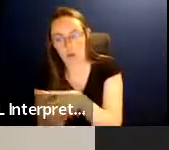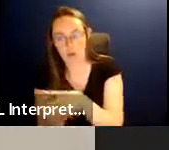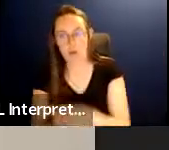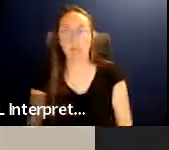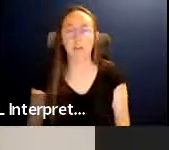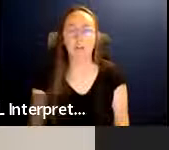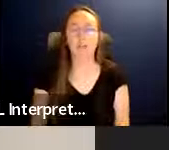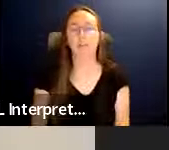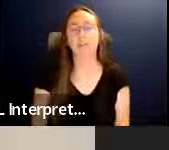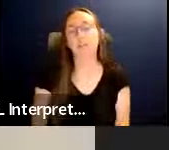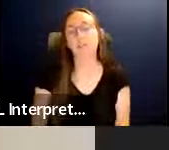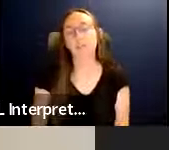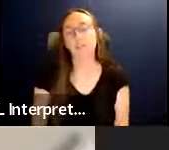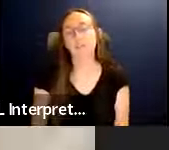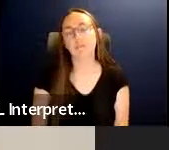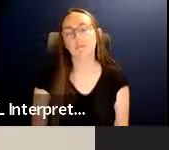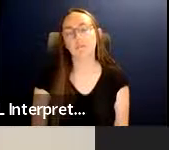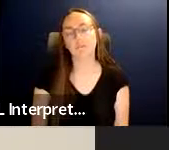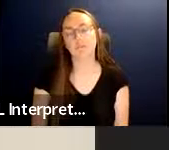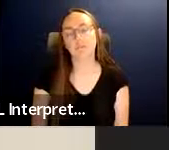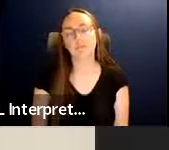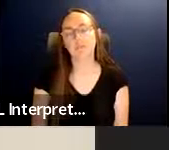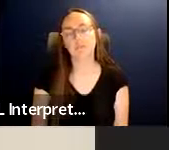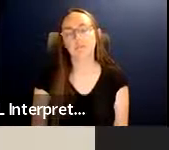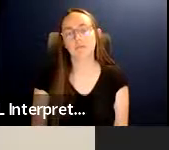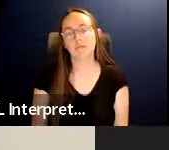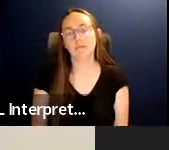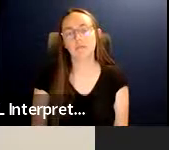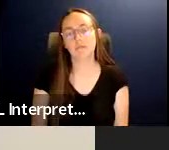and we're gonna fold it over.